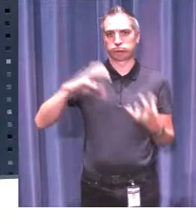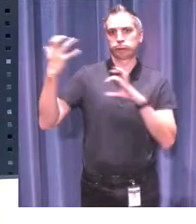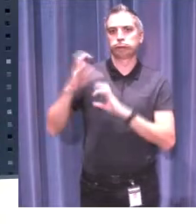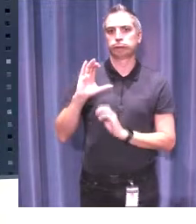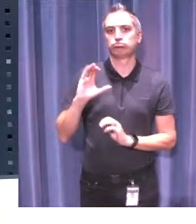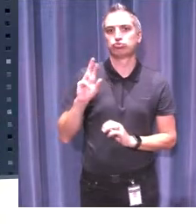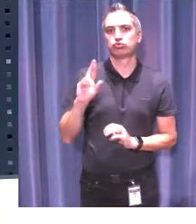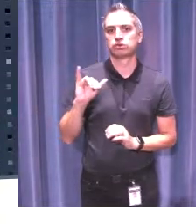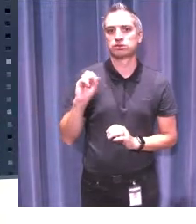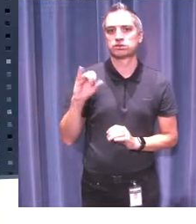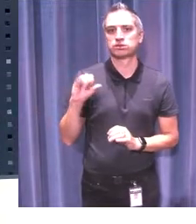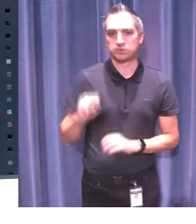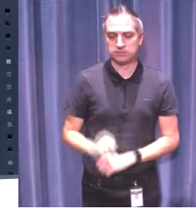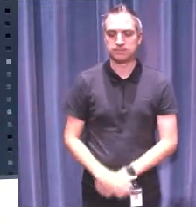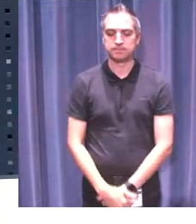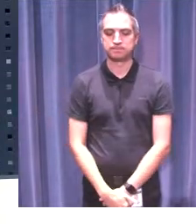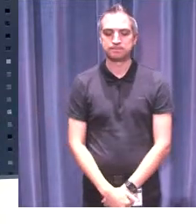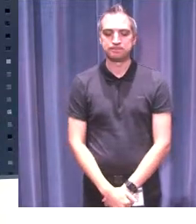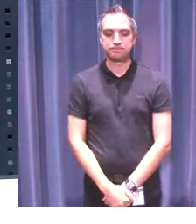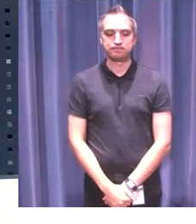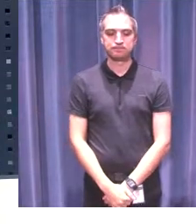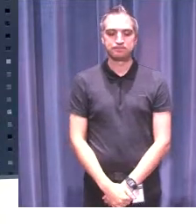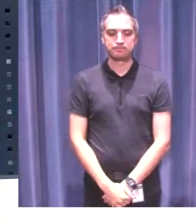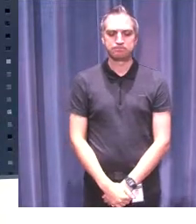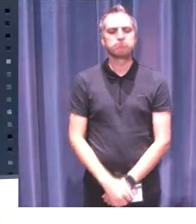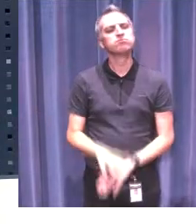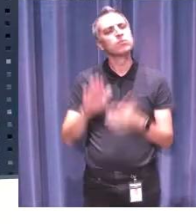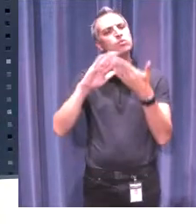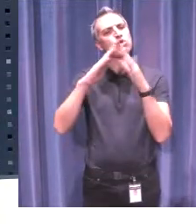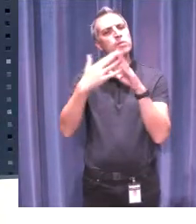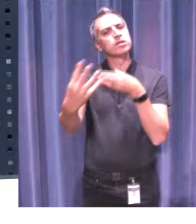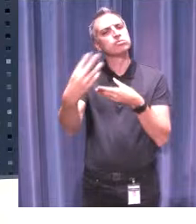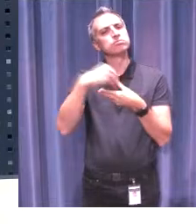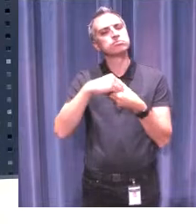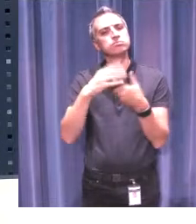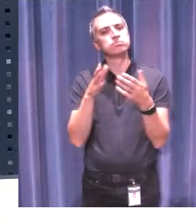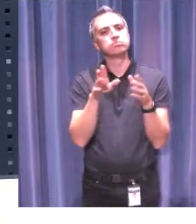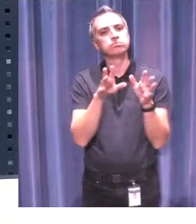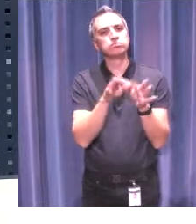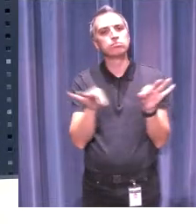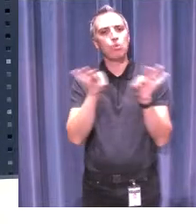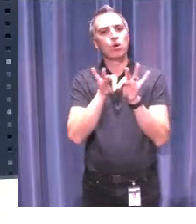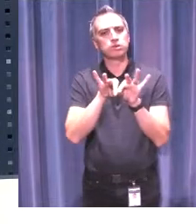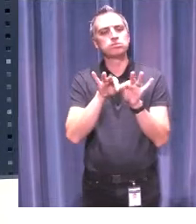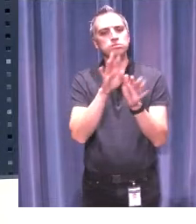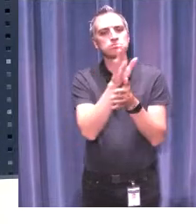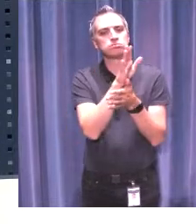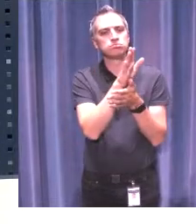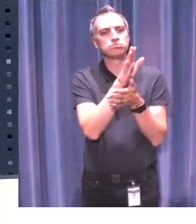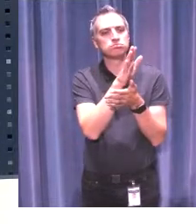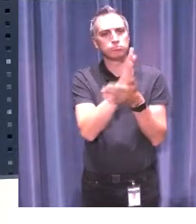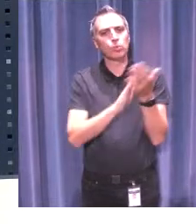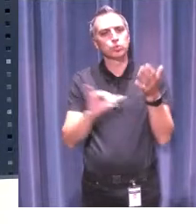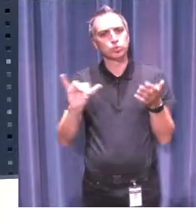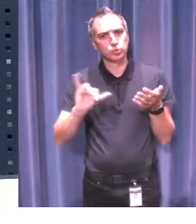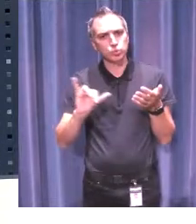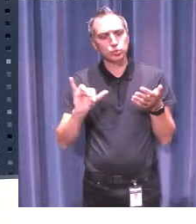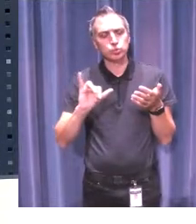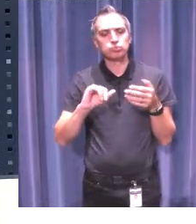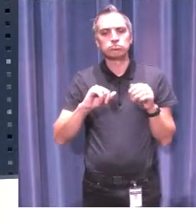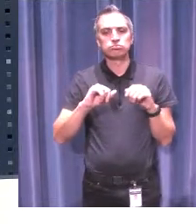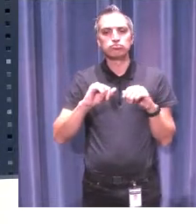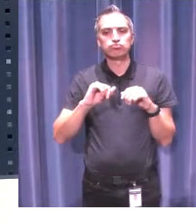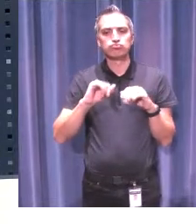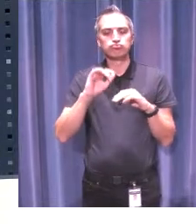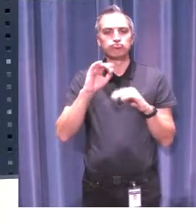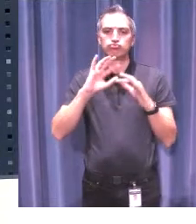I think community engagement, too, is also an important aspect of campus safety, relationship building